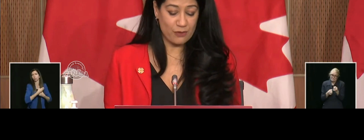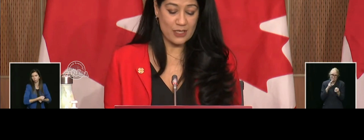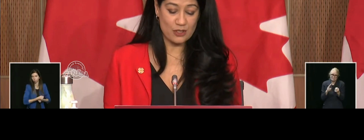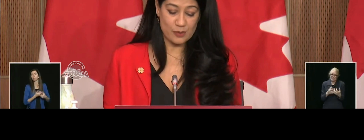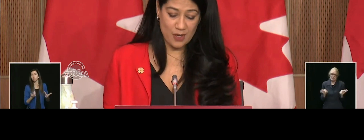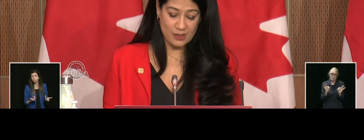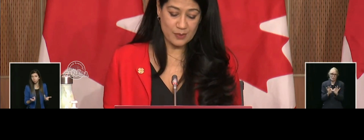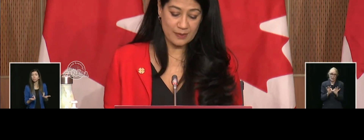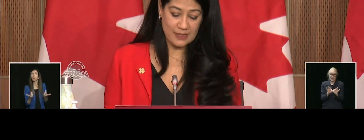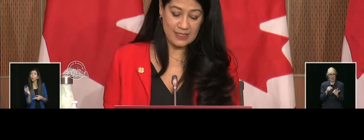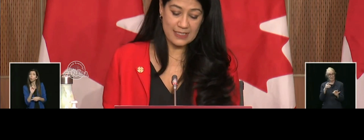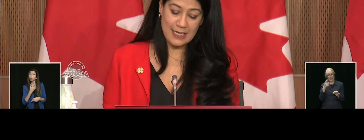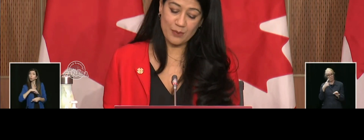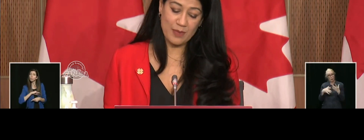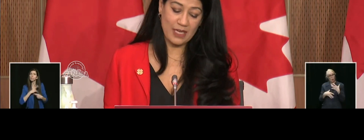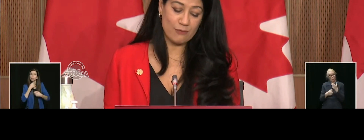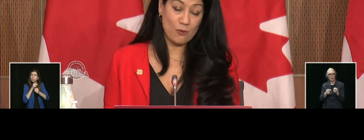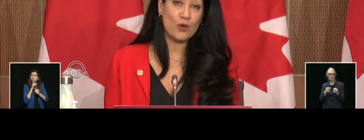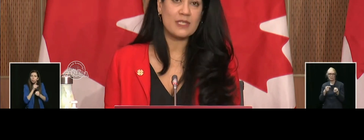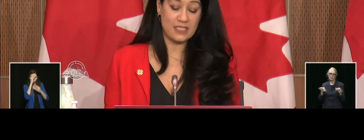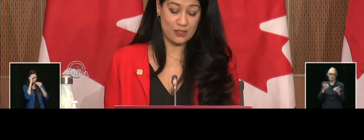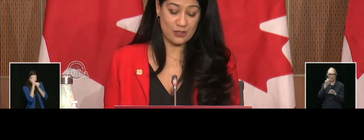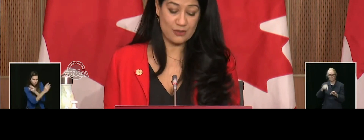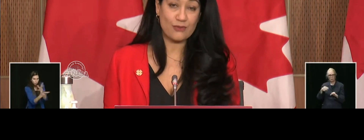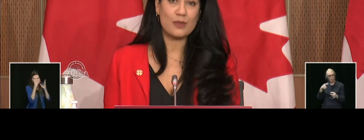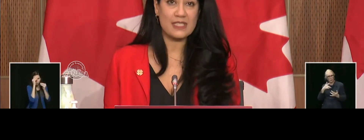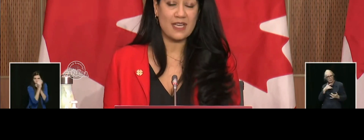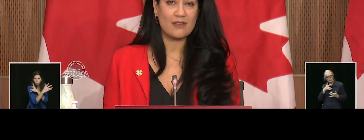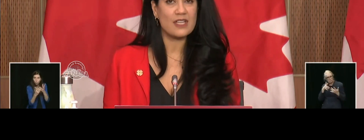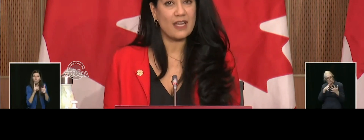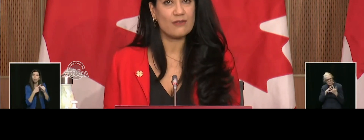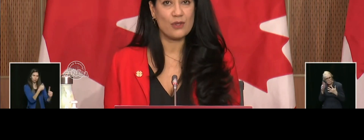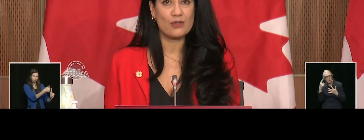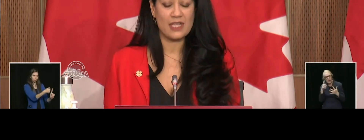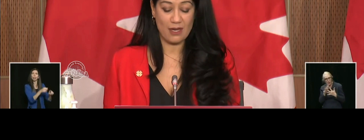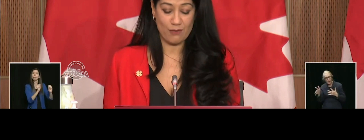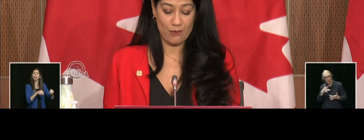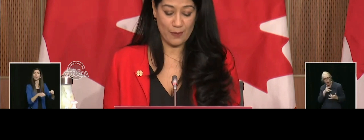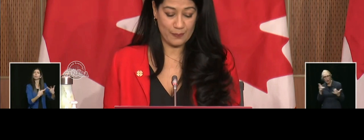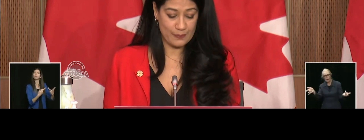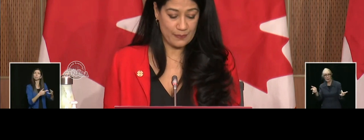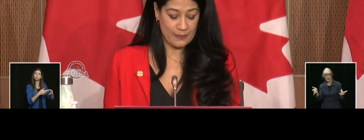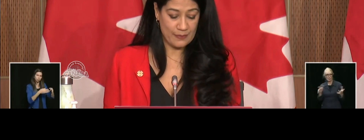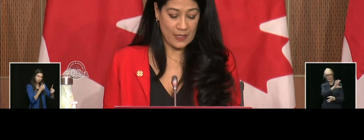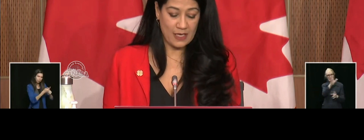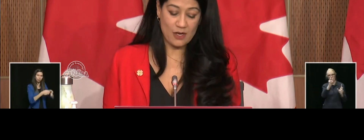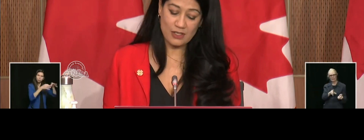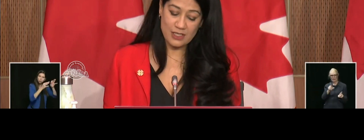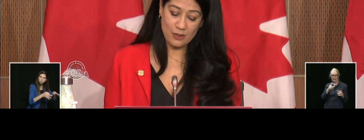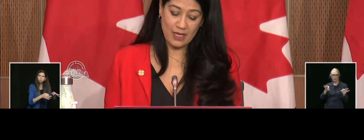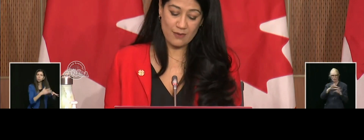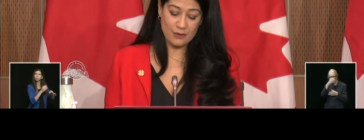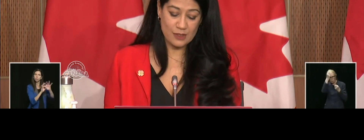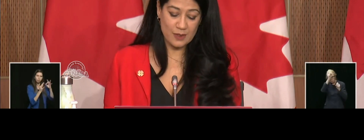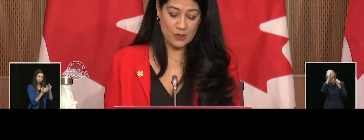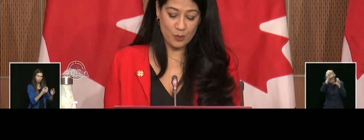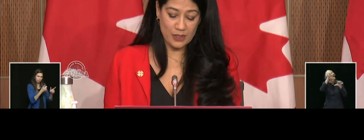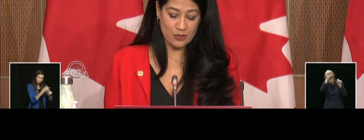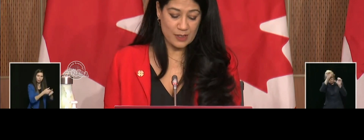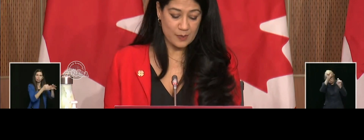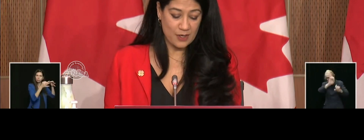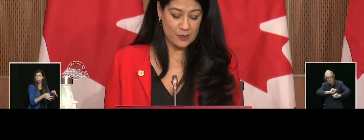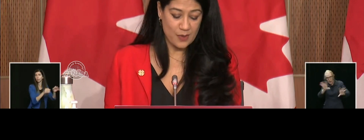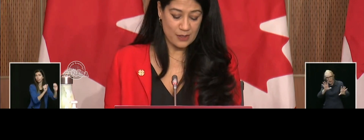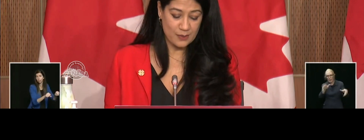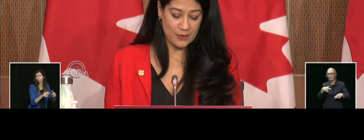much information as possible to help them make informed decisions for themselves and for those they care for. In our continuing efforts to be as open